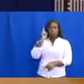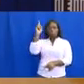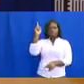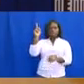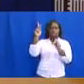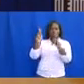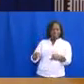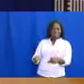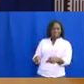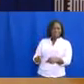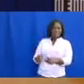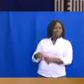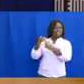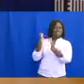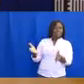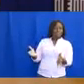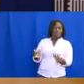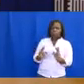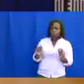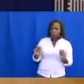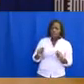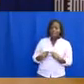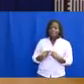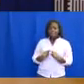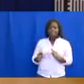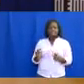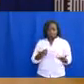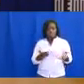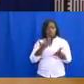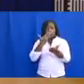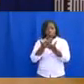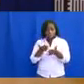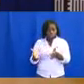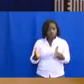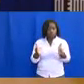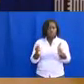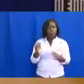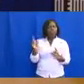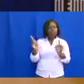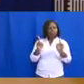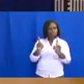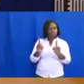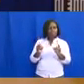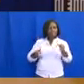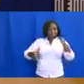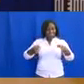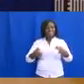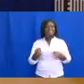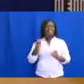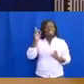aspect of them. That is the proper way to do justice to the data.